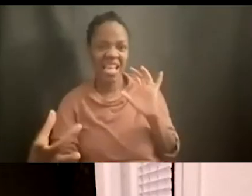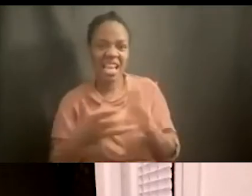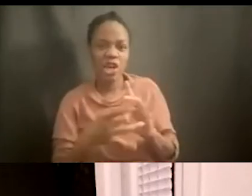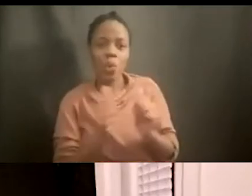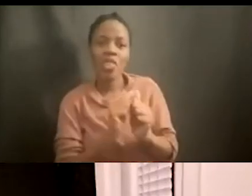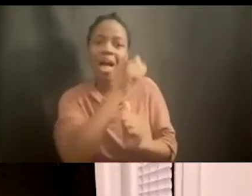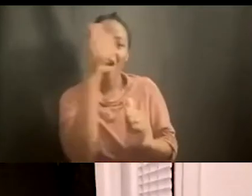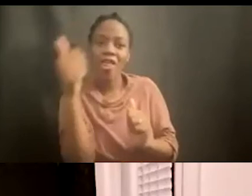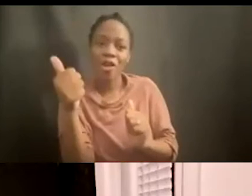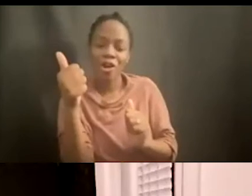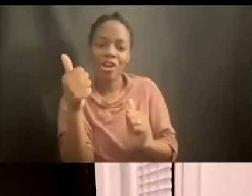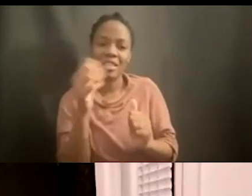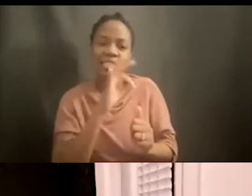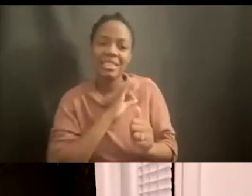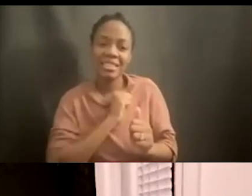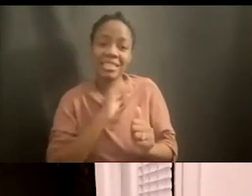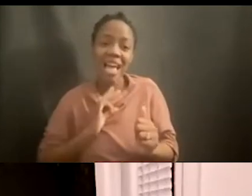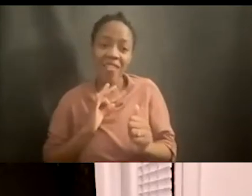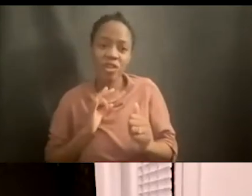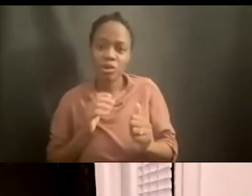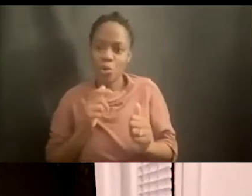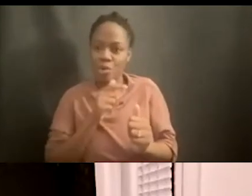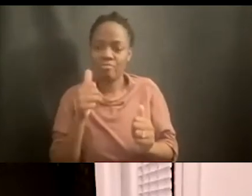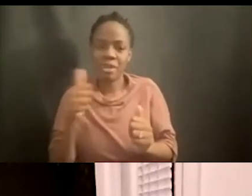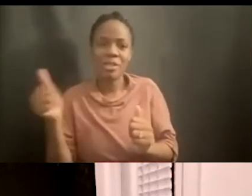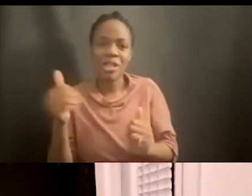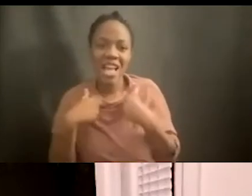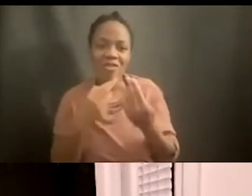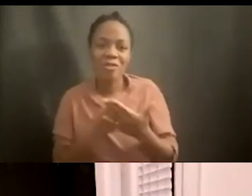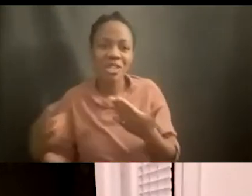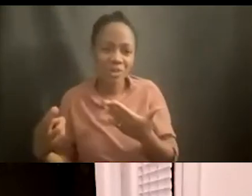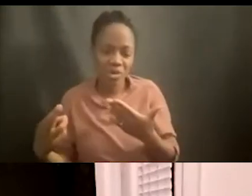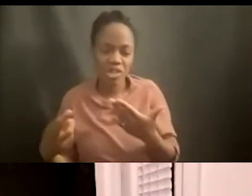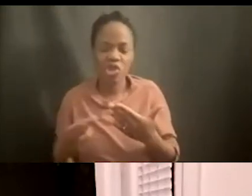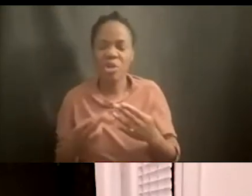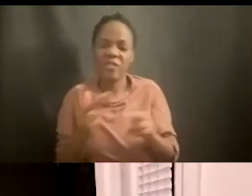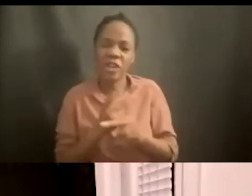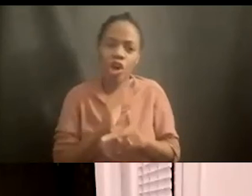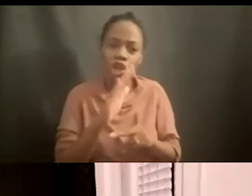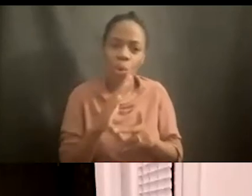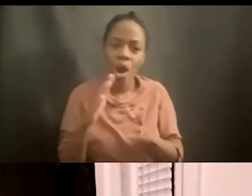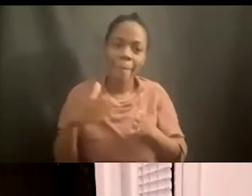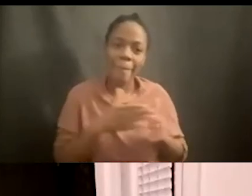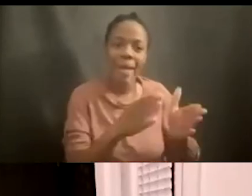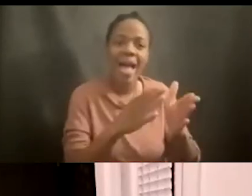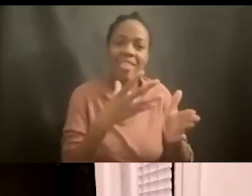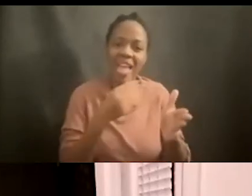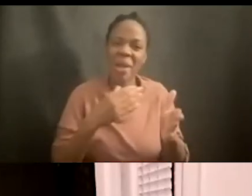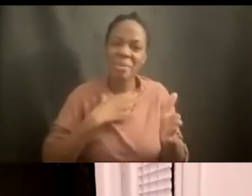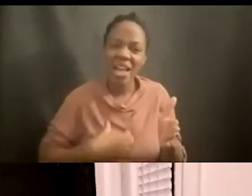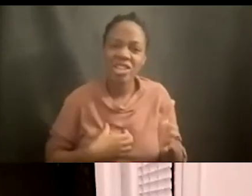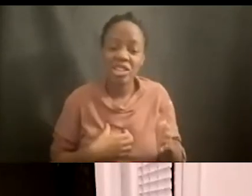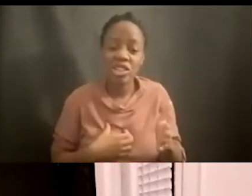with resources, to help you really find your path and find the things that you're really passionate about. So you can start by logging